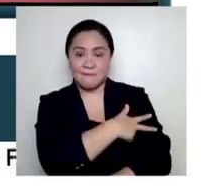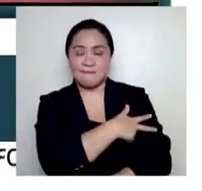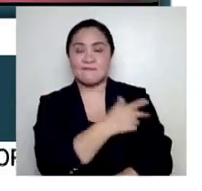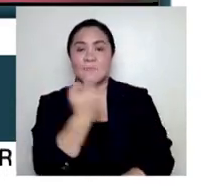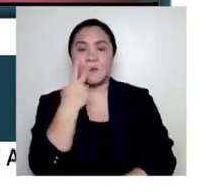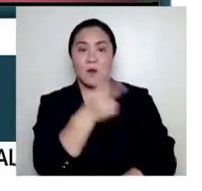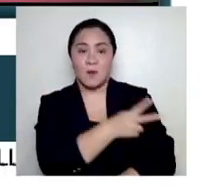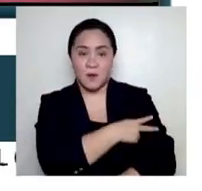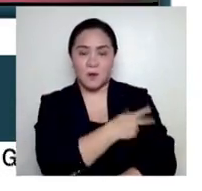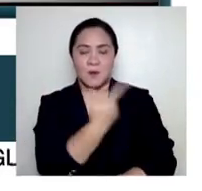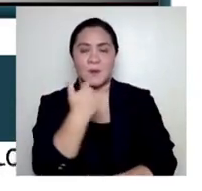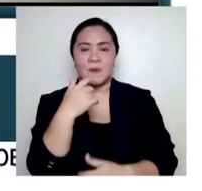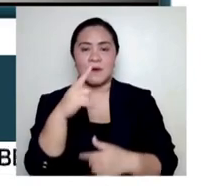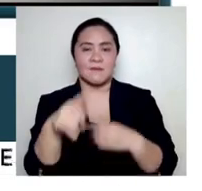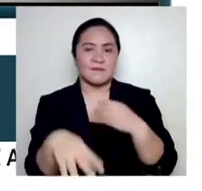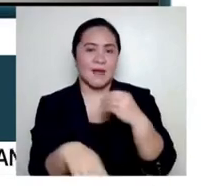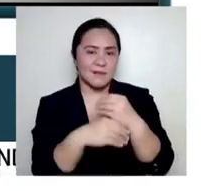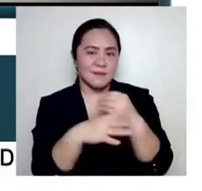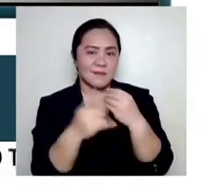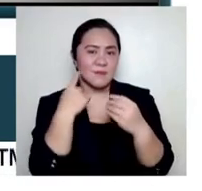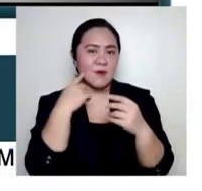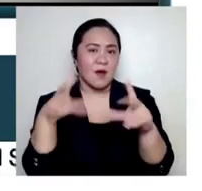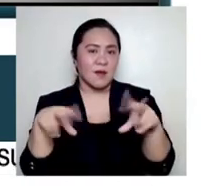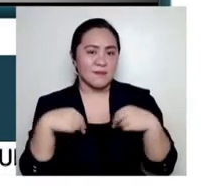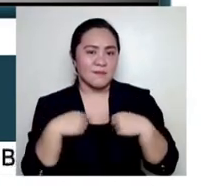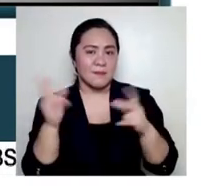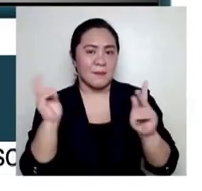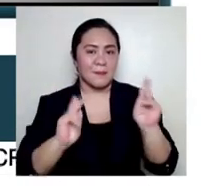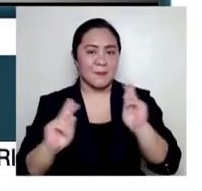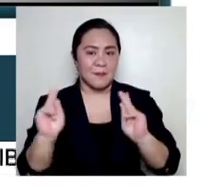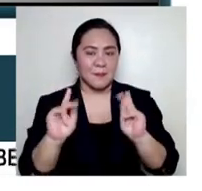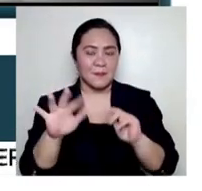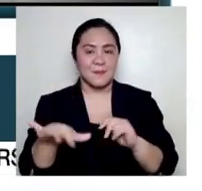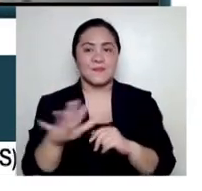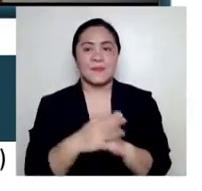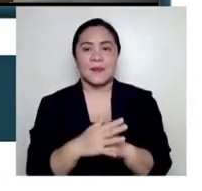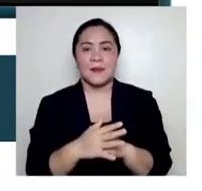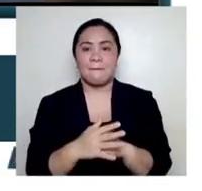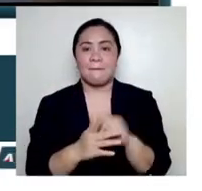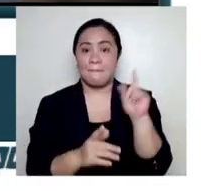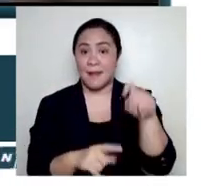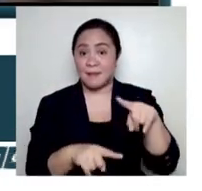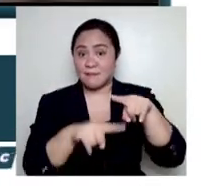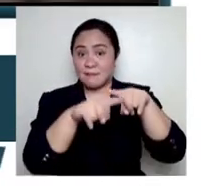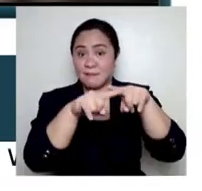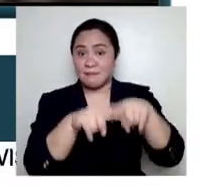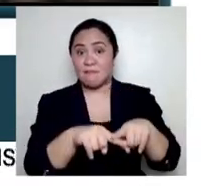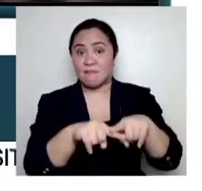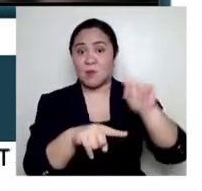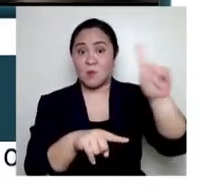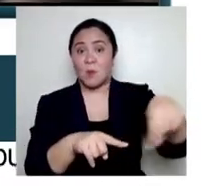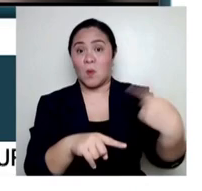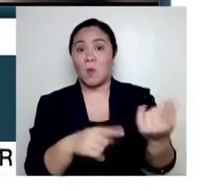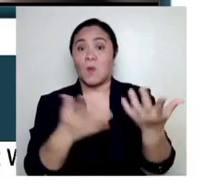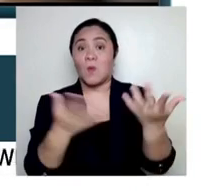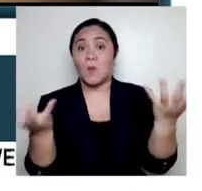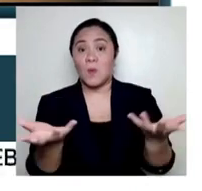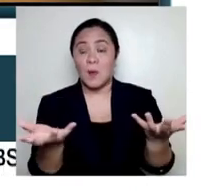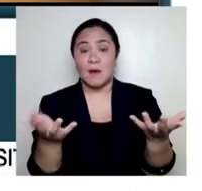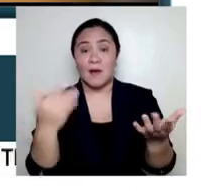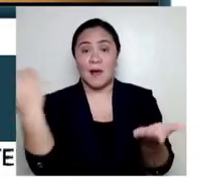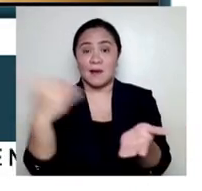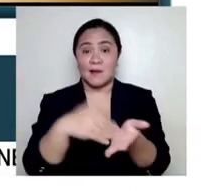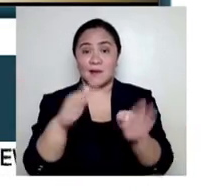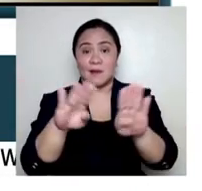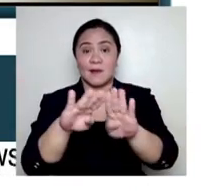of number of acceptance from our people, but we cannot also rely and depend only on the reopening of all